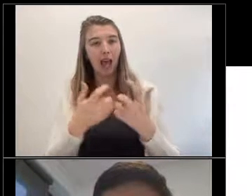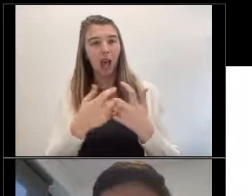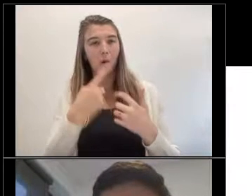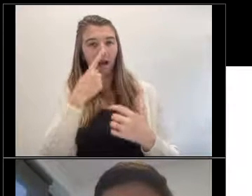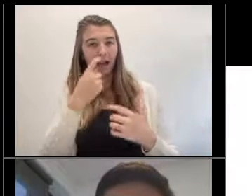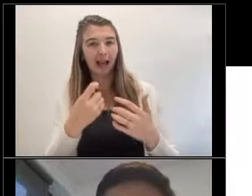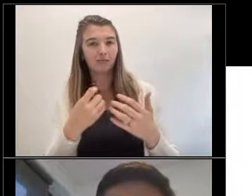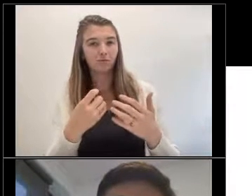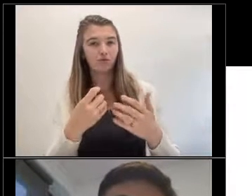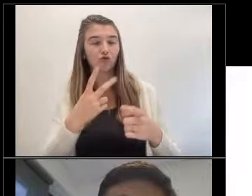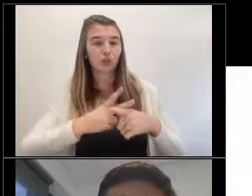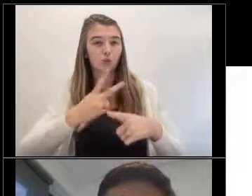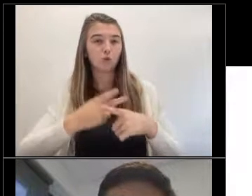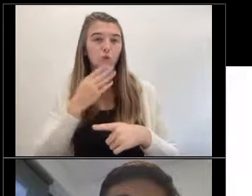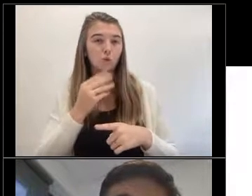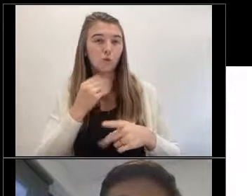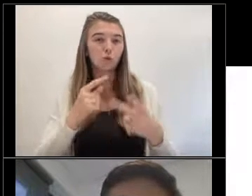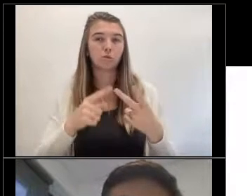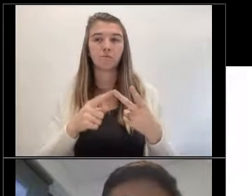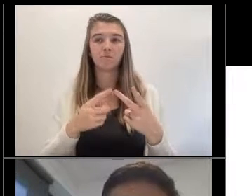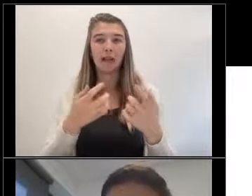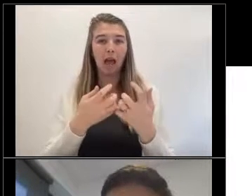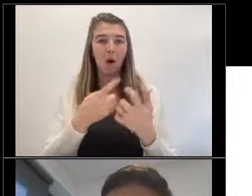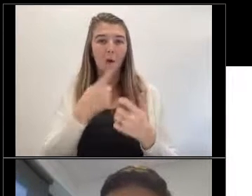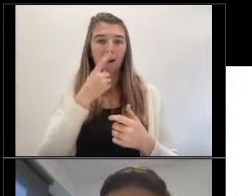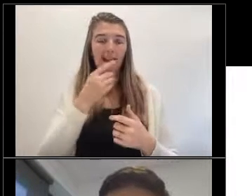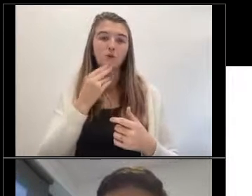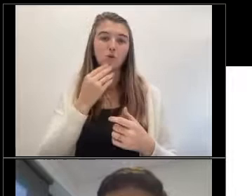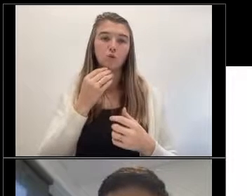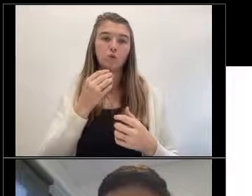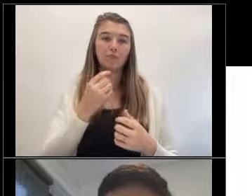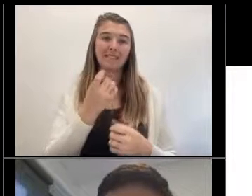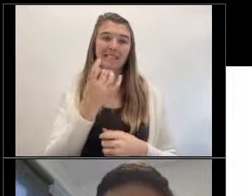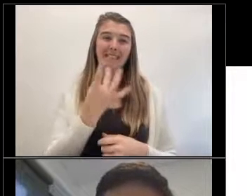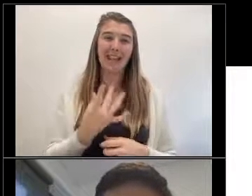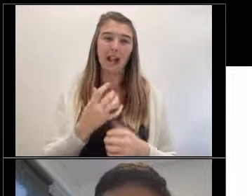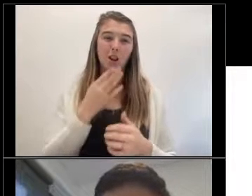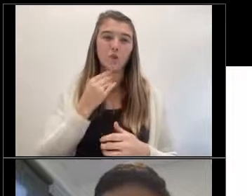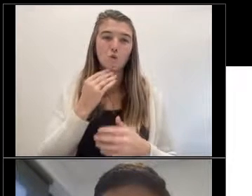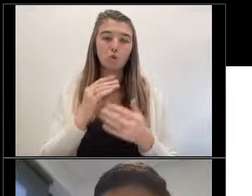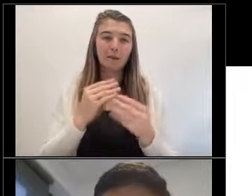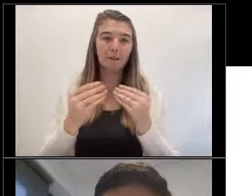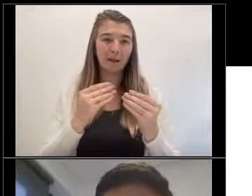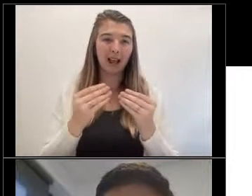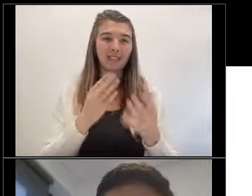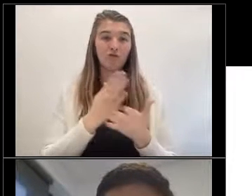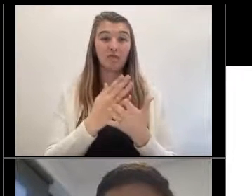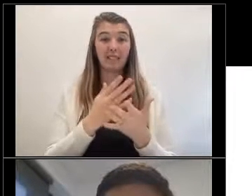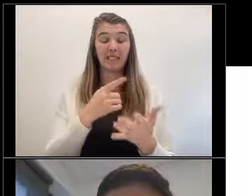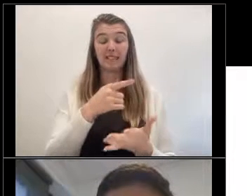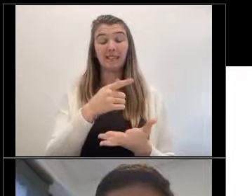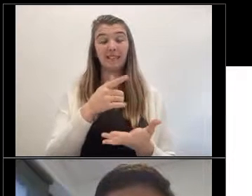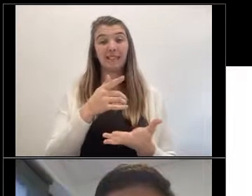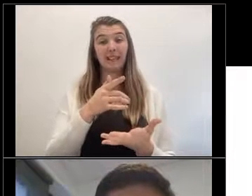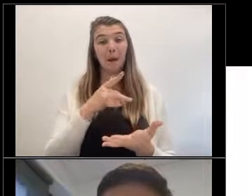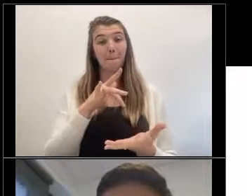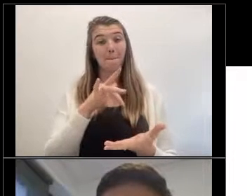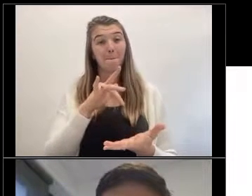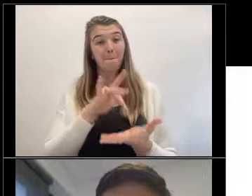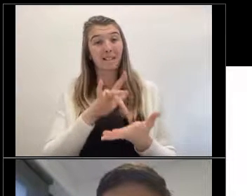the use of, for example, disposable or single-use plastics. Plastics are needed in many applications, but